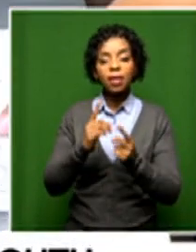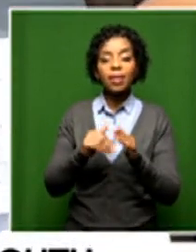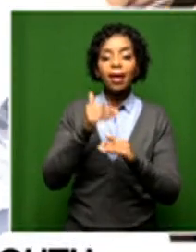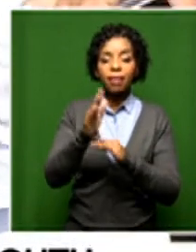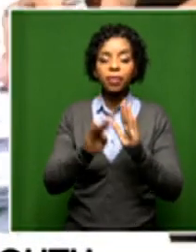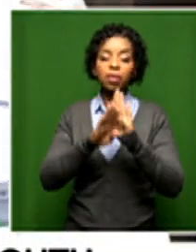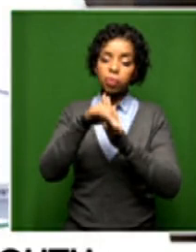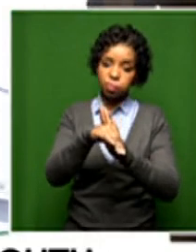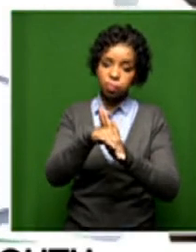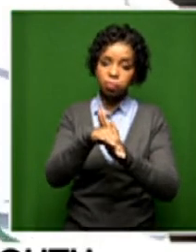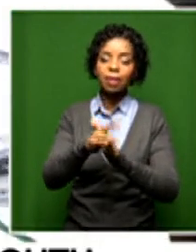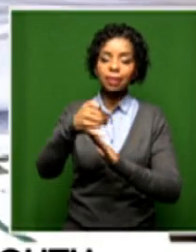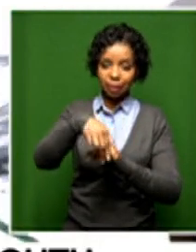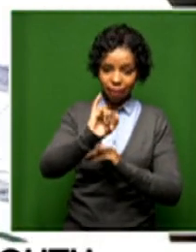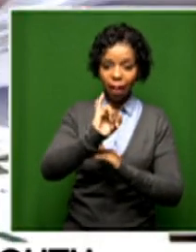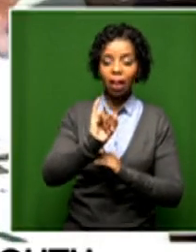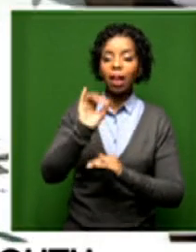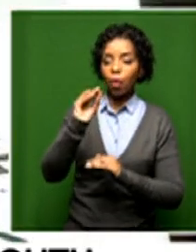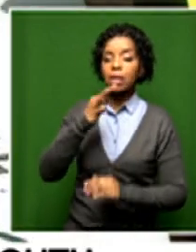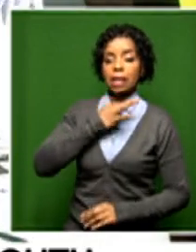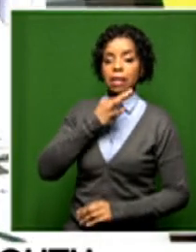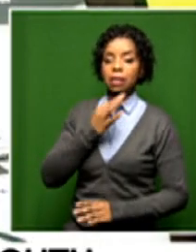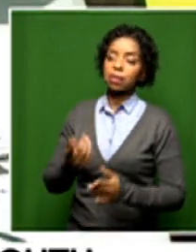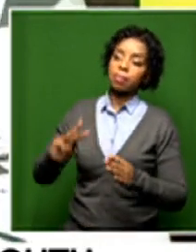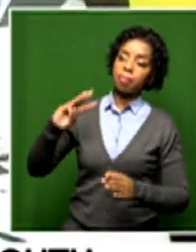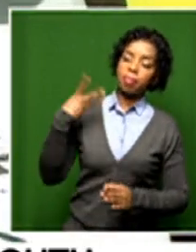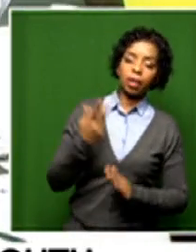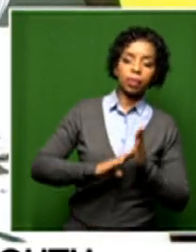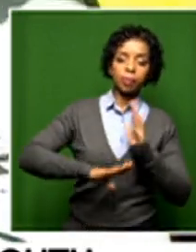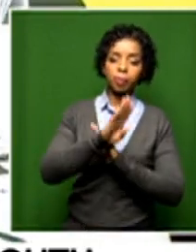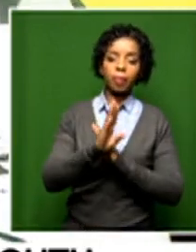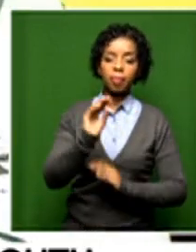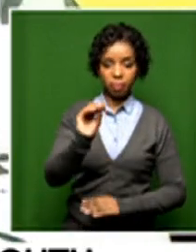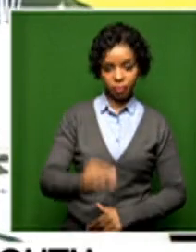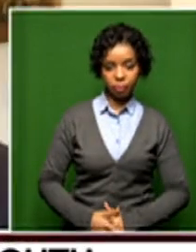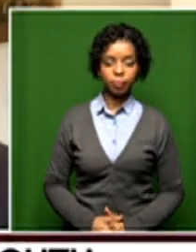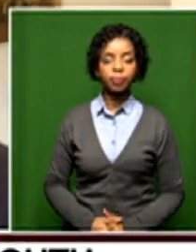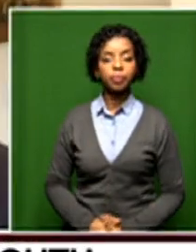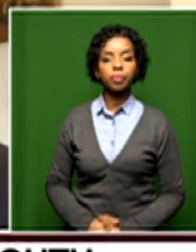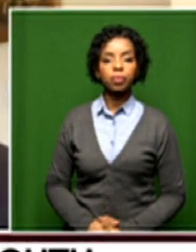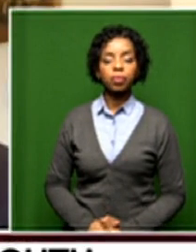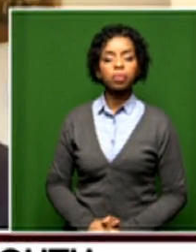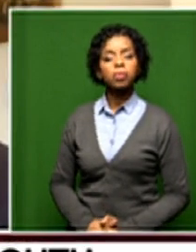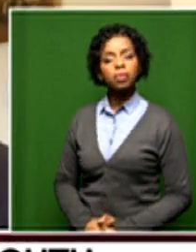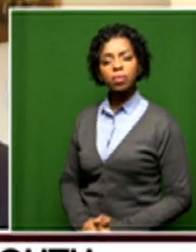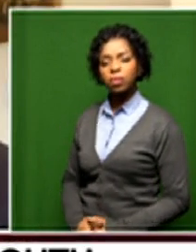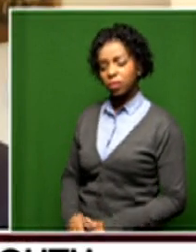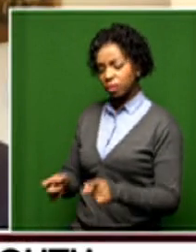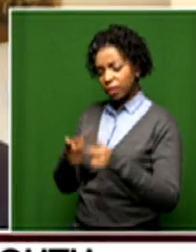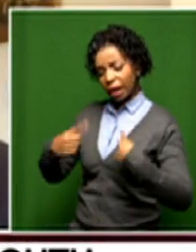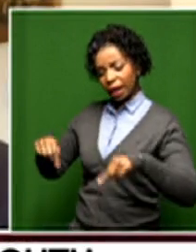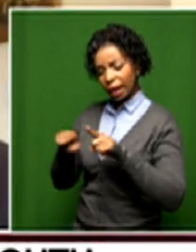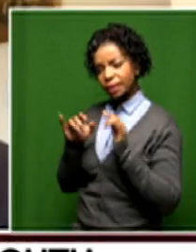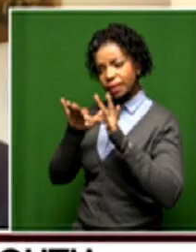surge, because we still have the threat of the infection coming for the second wave. But how then do we go about as a